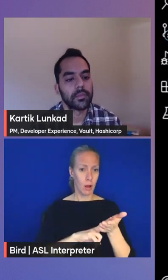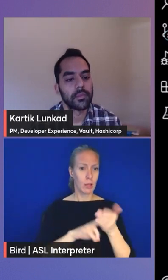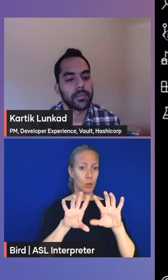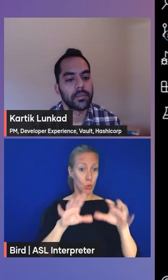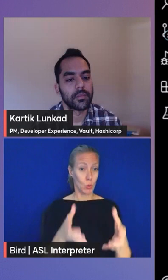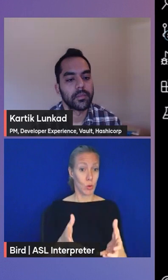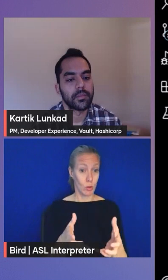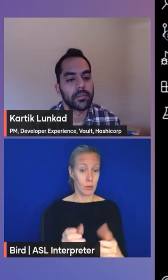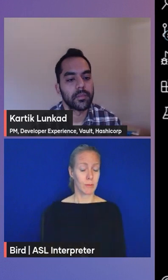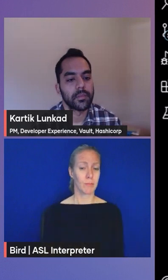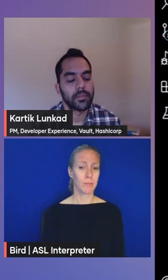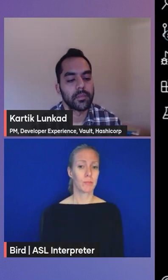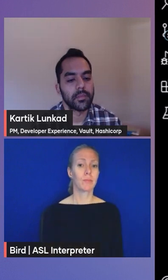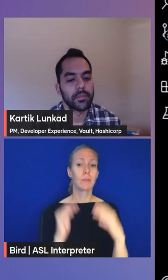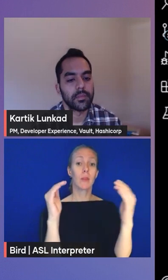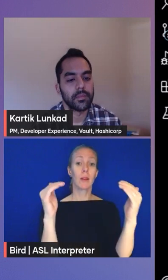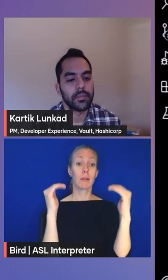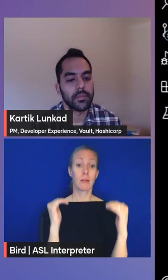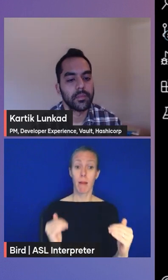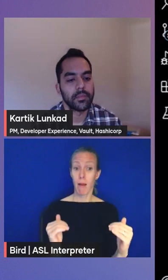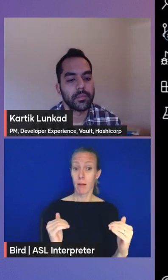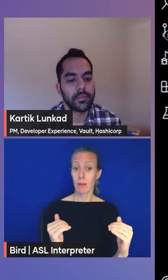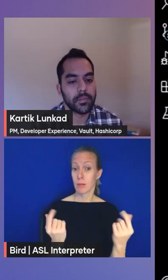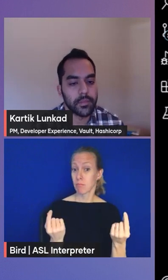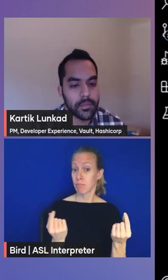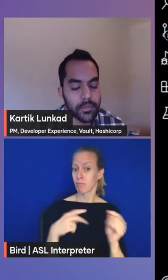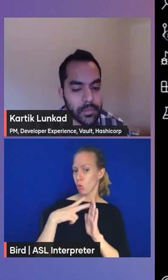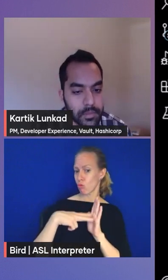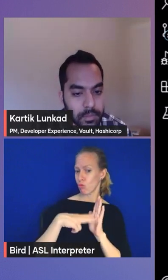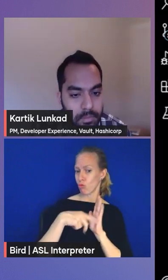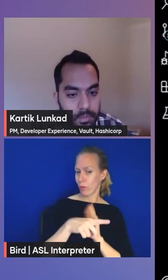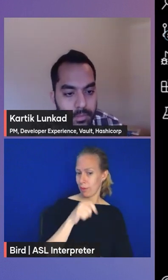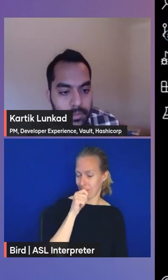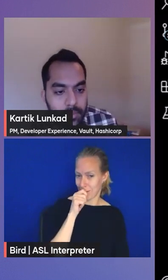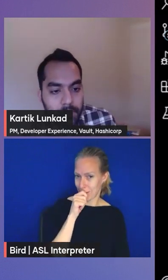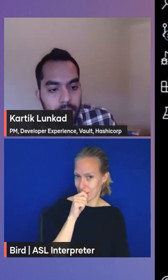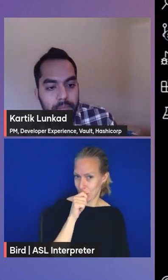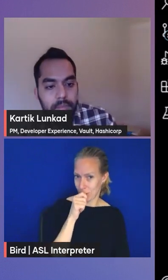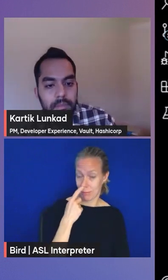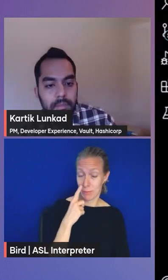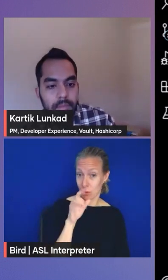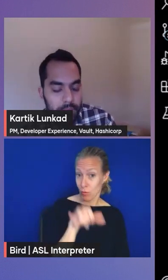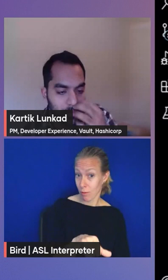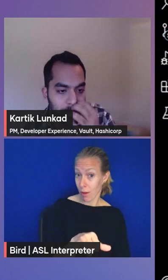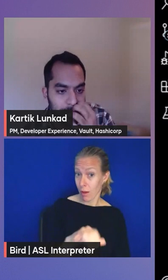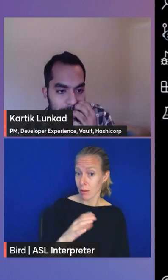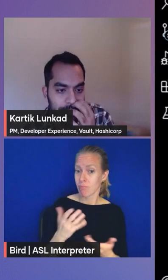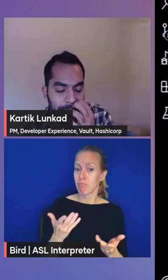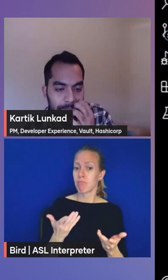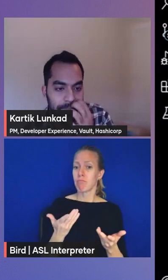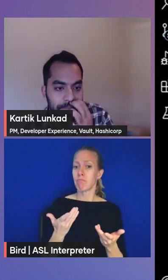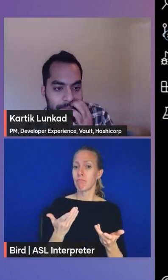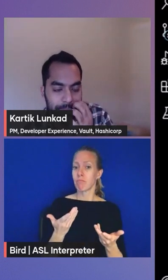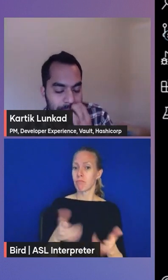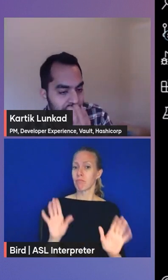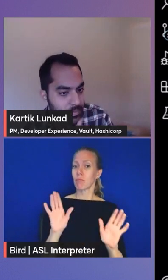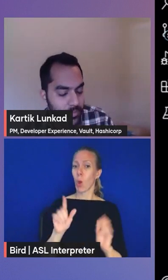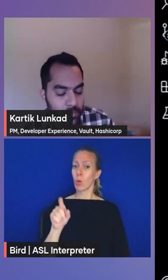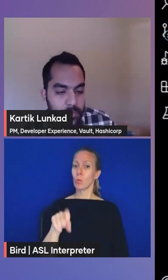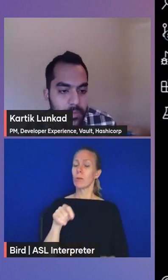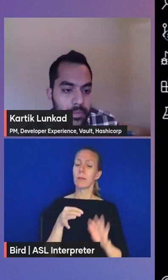The next step is to be able to read the secret. And for that, all you need is a